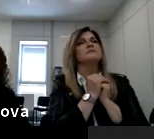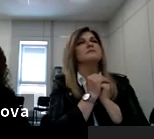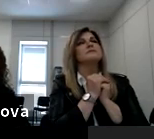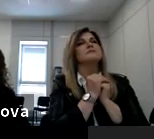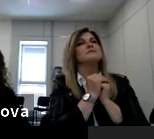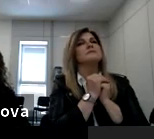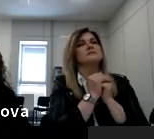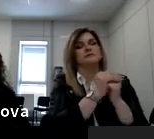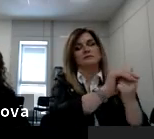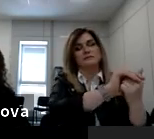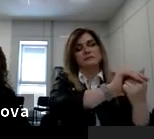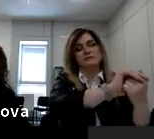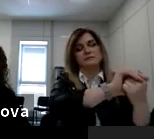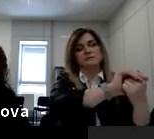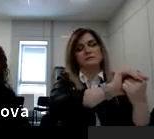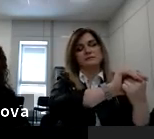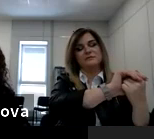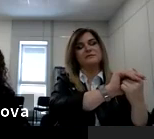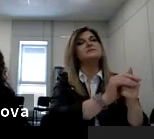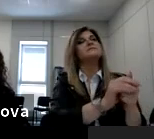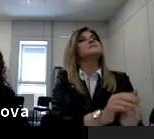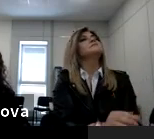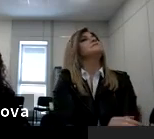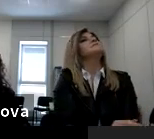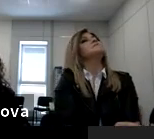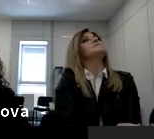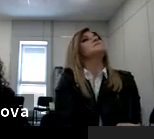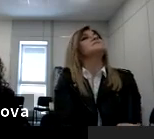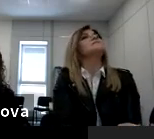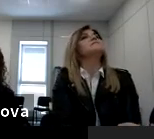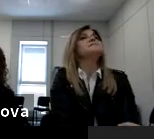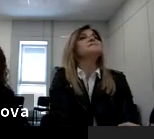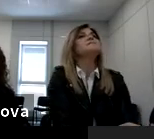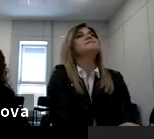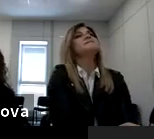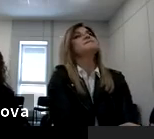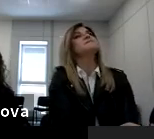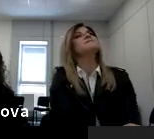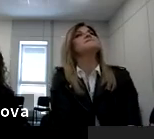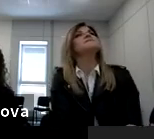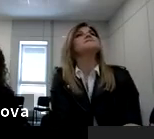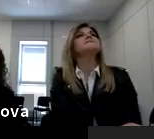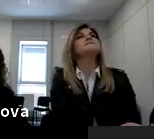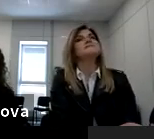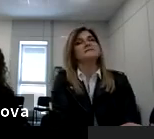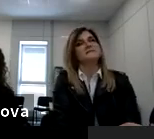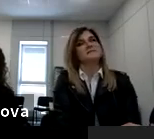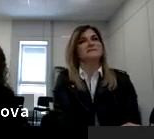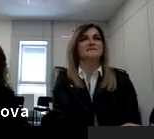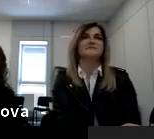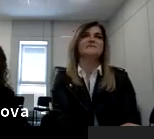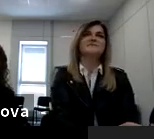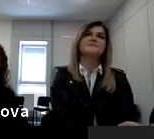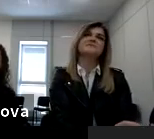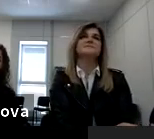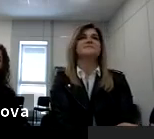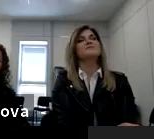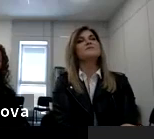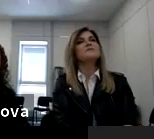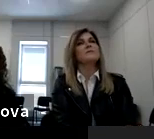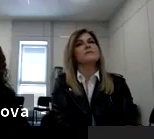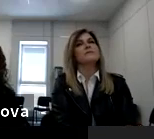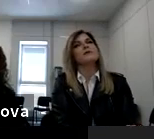degrees, narrow, circular, symmetric. It can be used with the internal honeycomb louver. So we